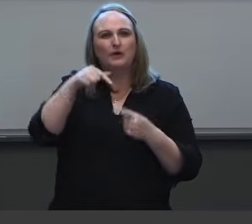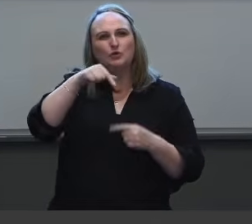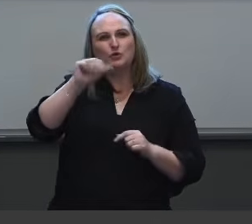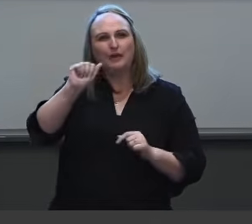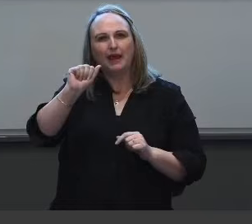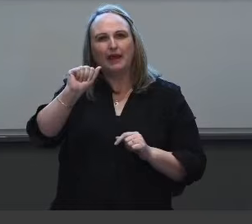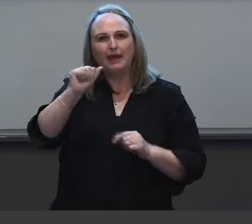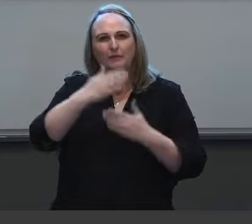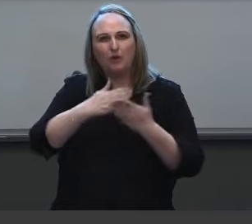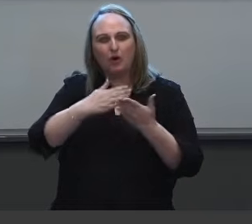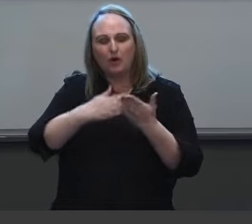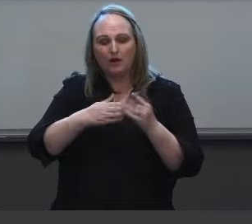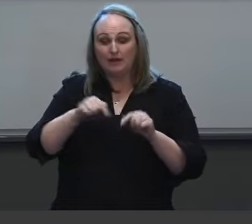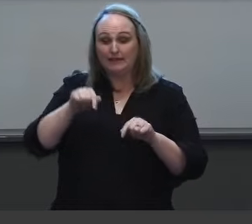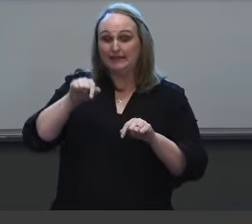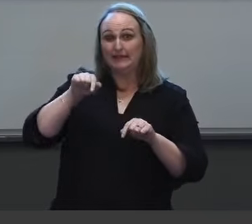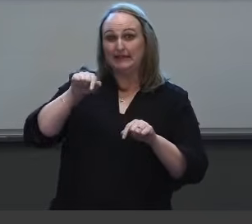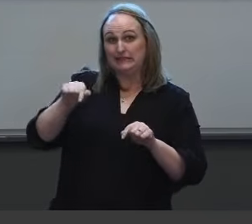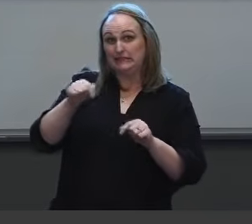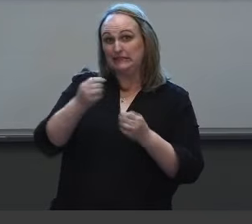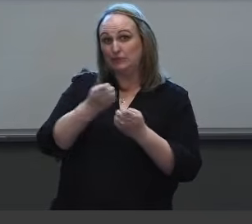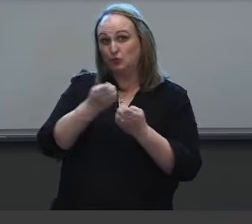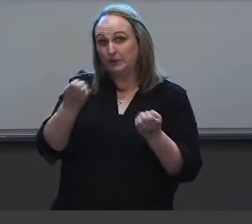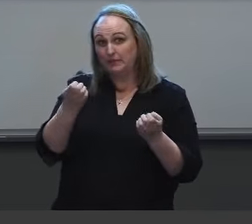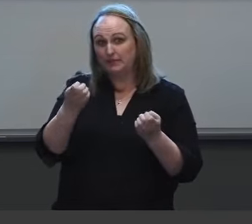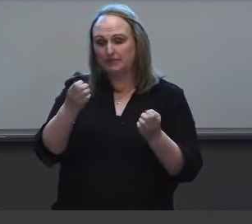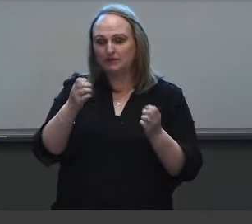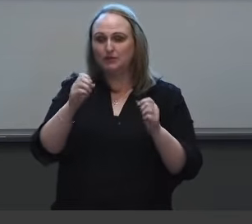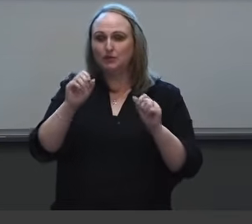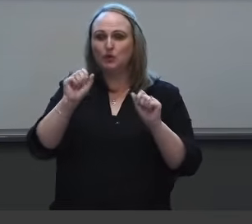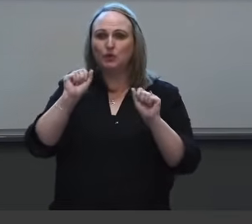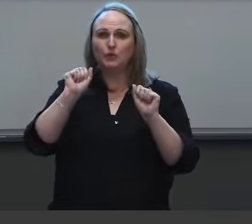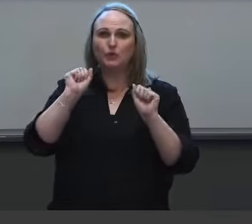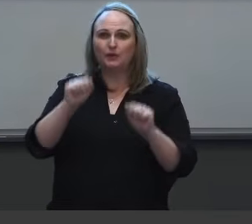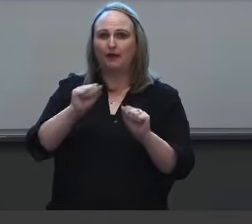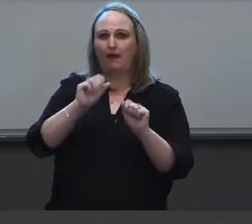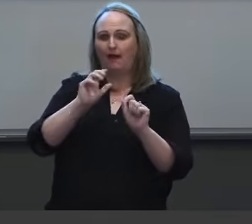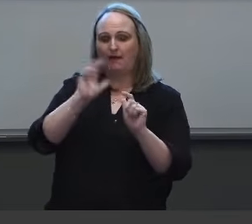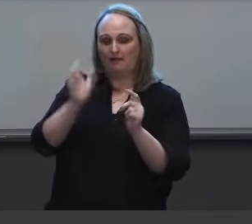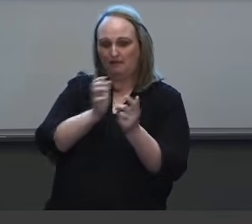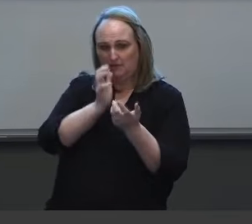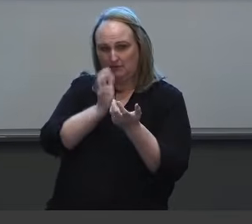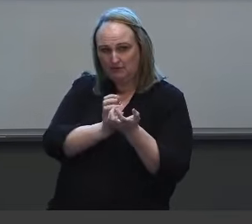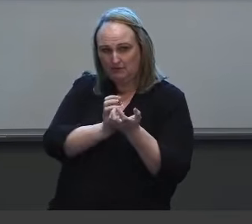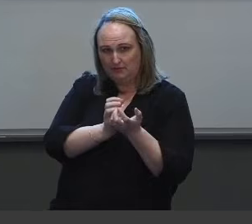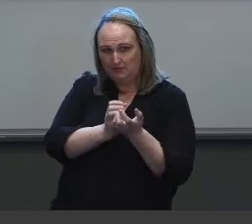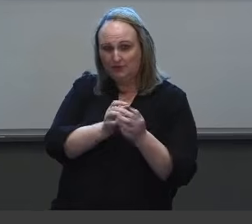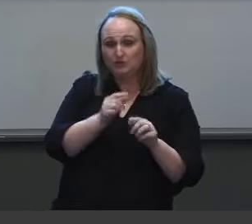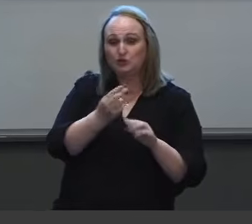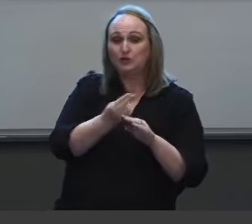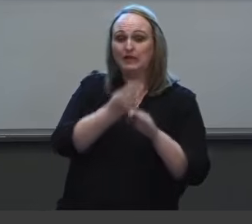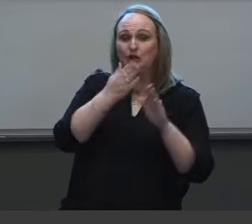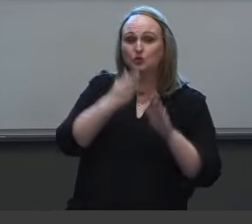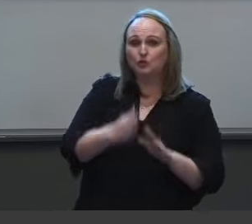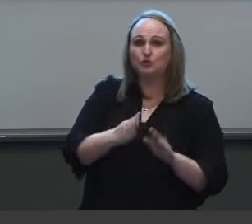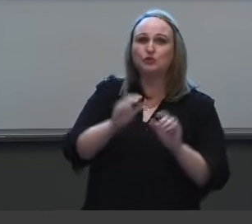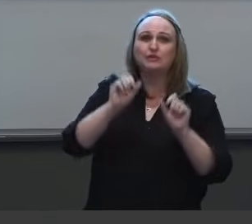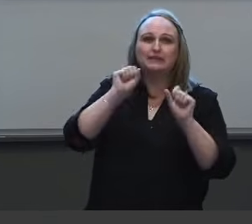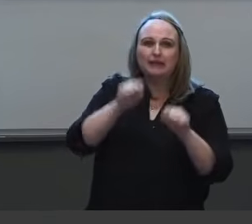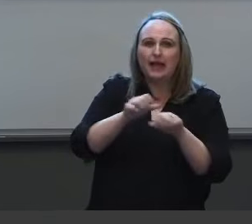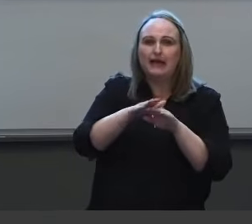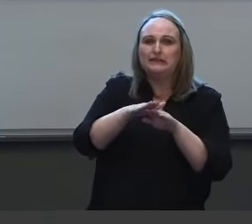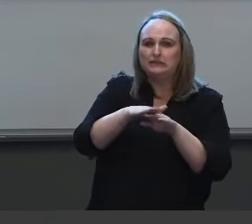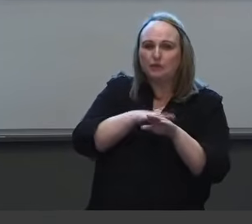Q&A, this device can be adjusted to let the users to gradually expose themselves to